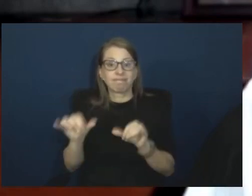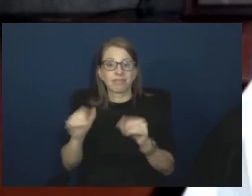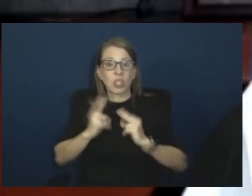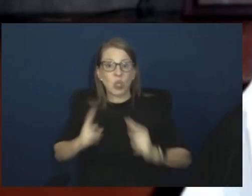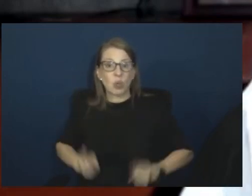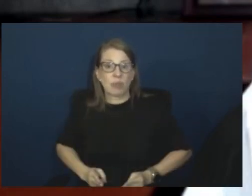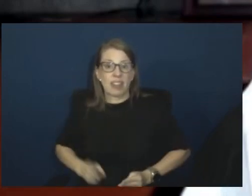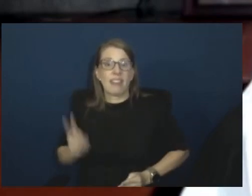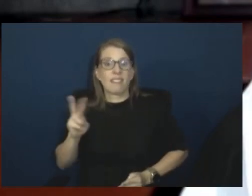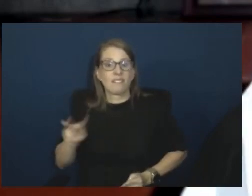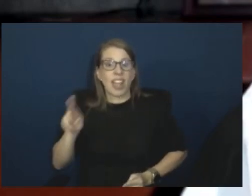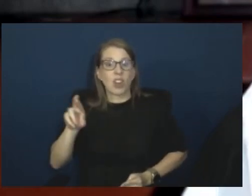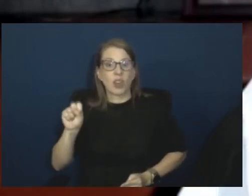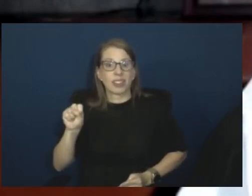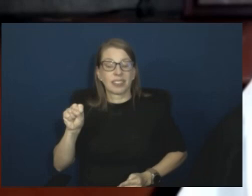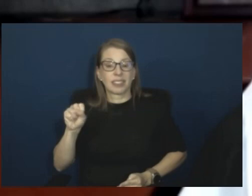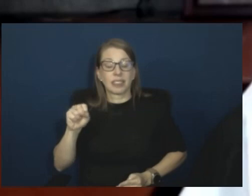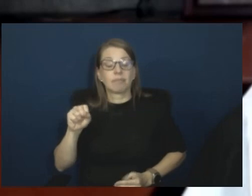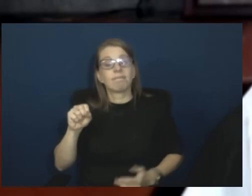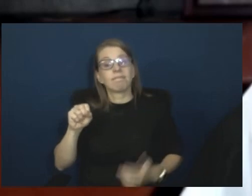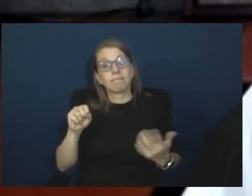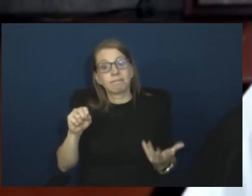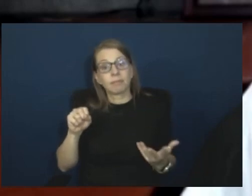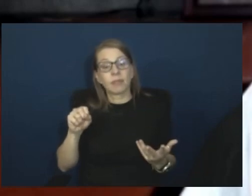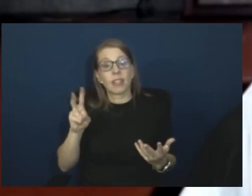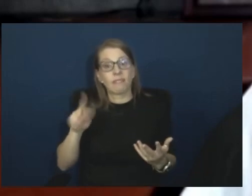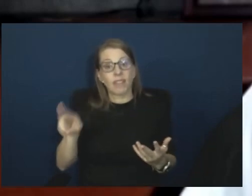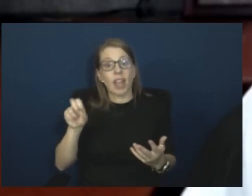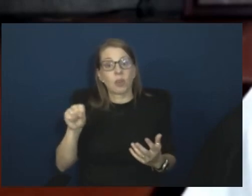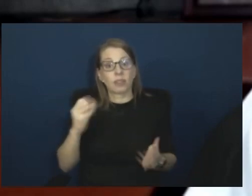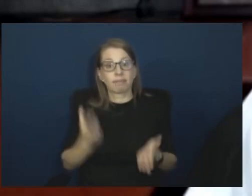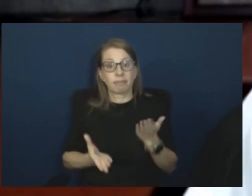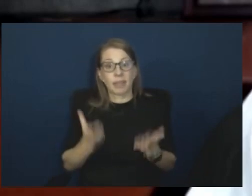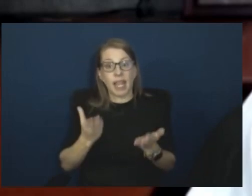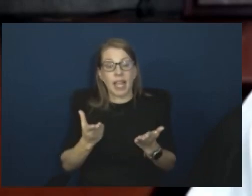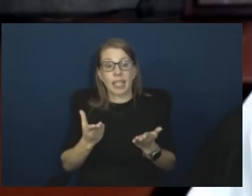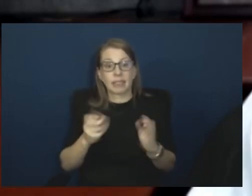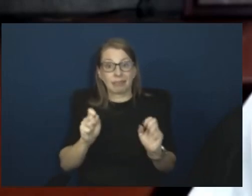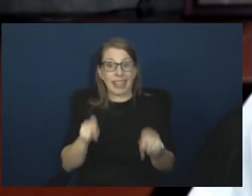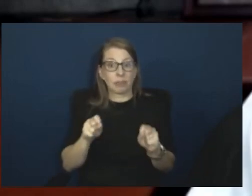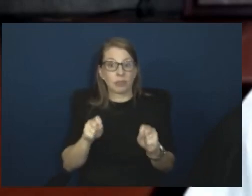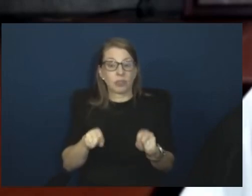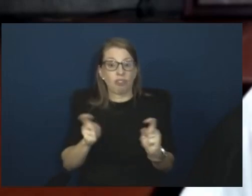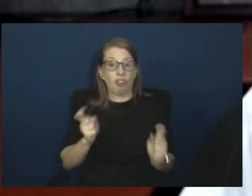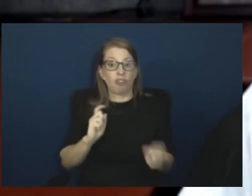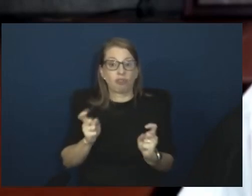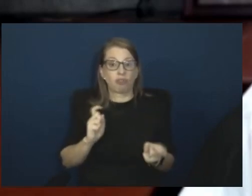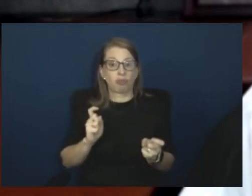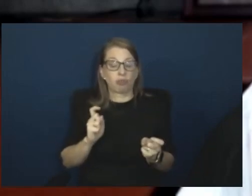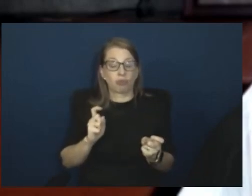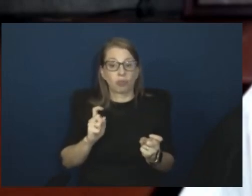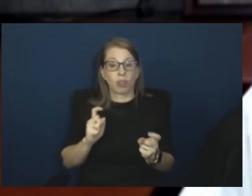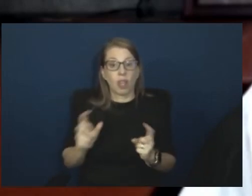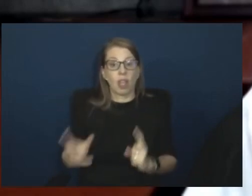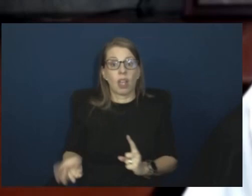virus. So if there is a chance, this virus might be able to also infect